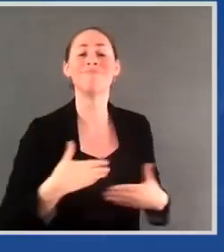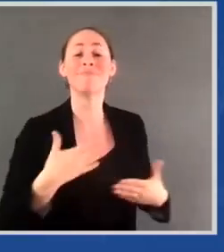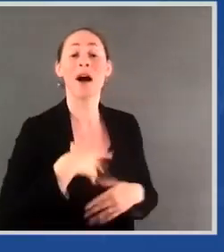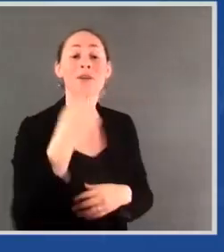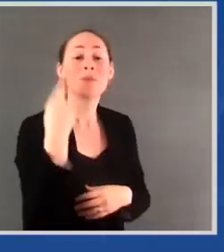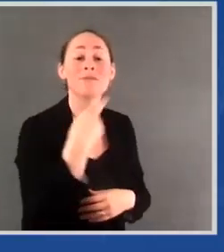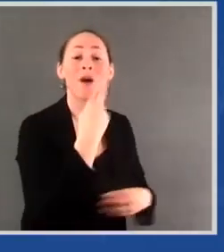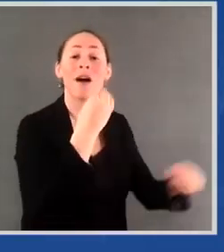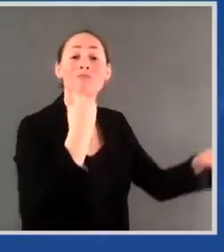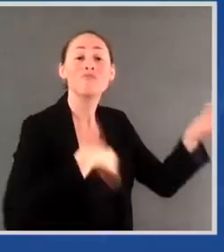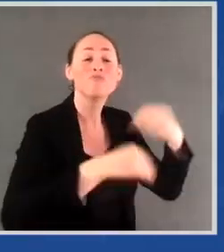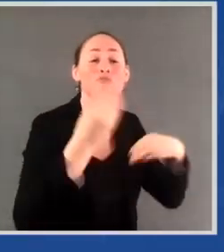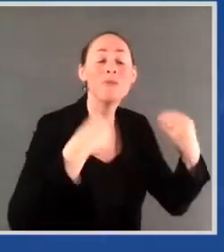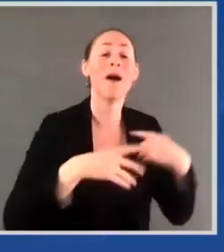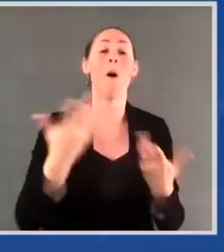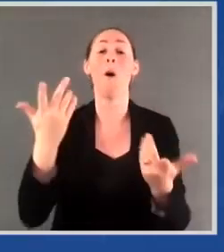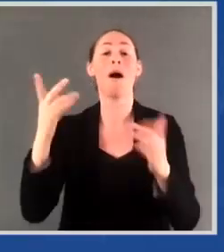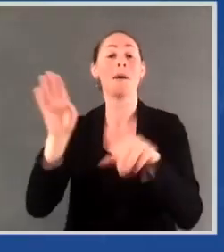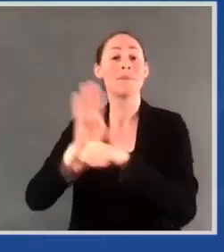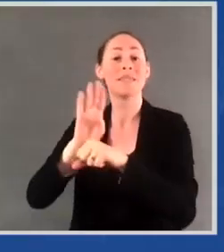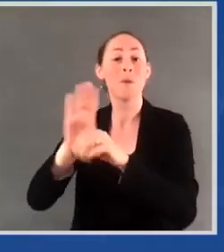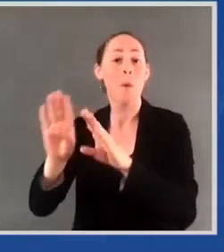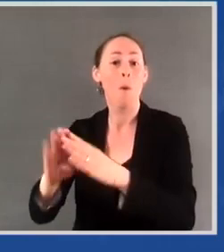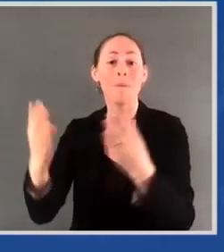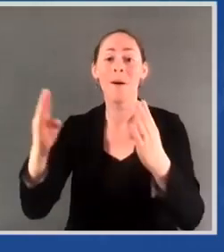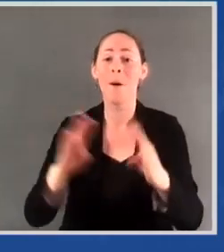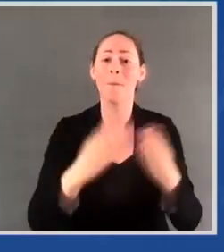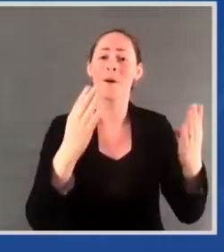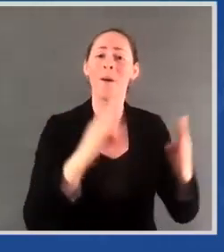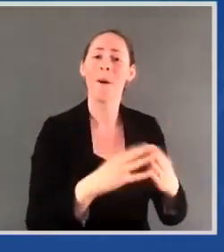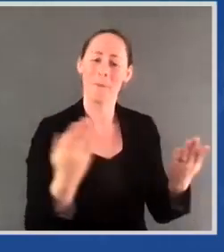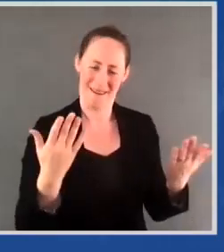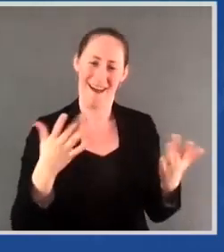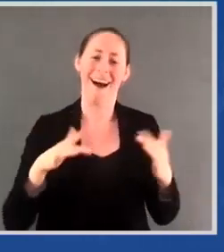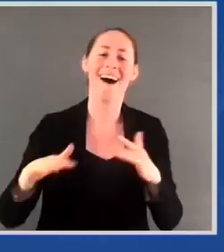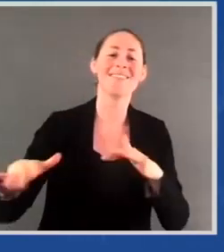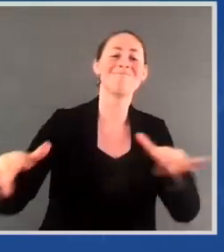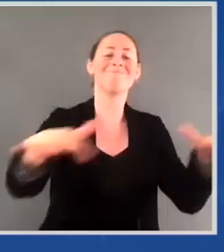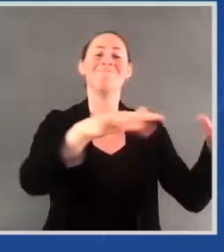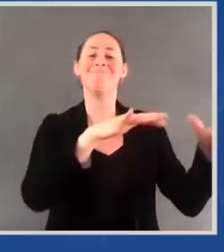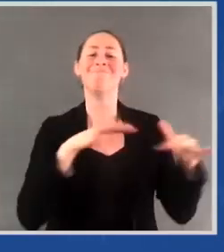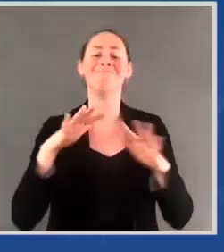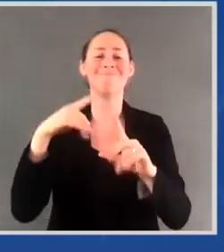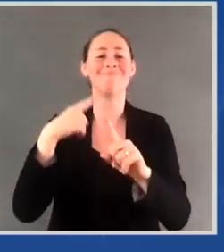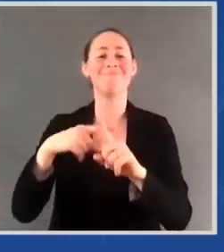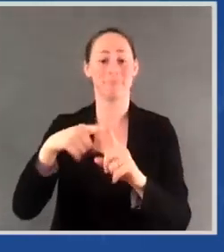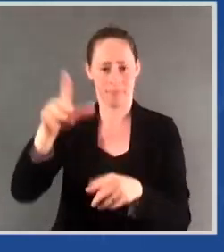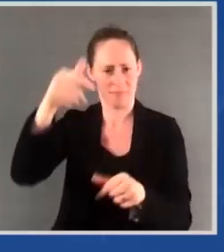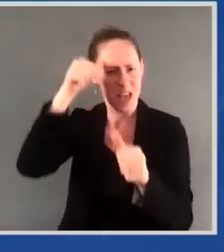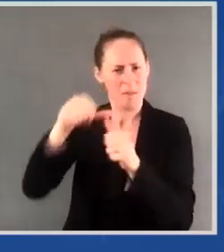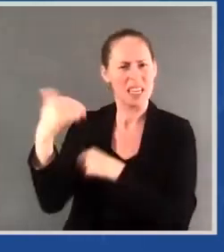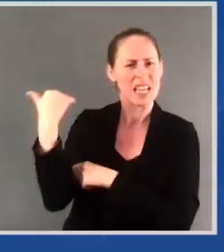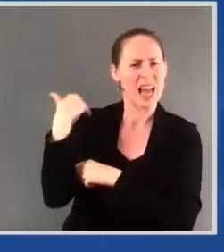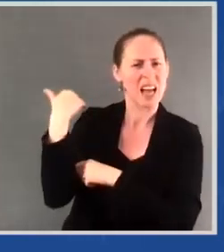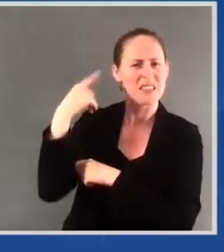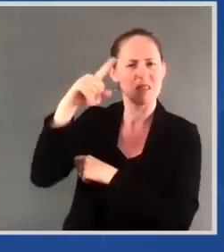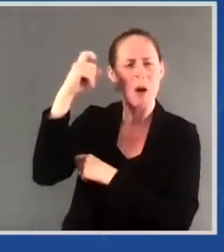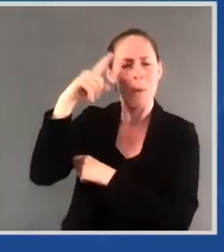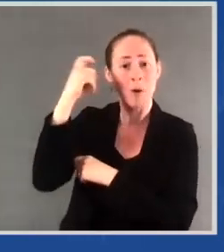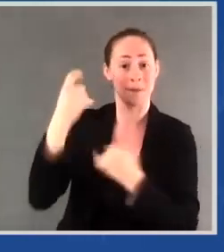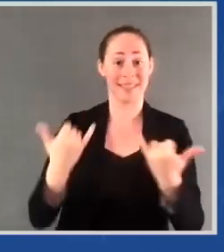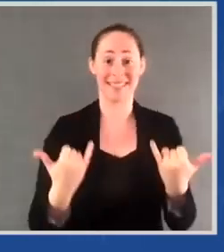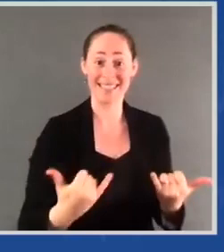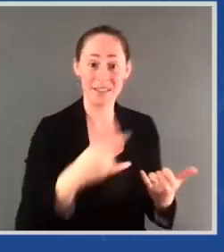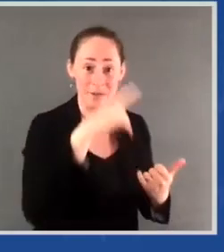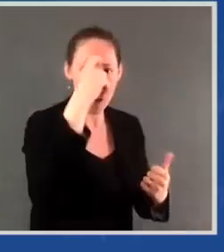reopening. Folks, we're heading into a very different summer compared to last year. A bright summer,